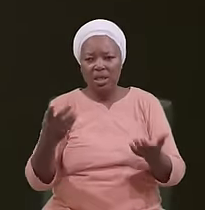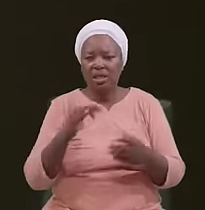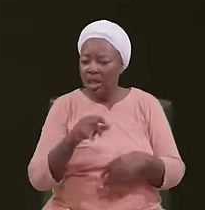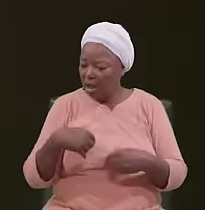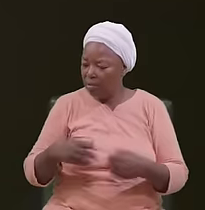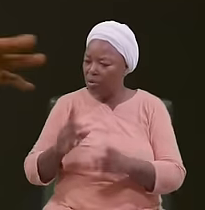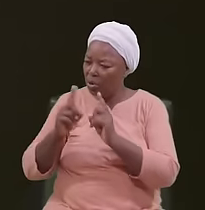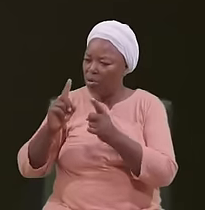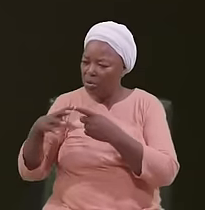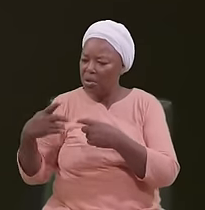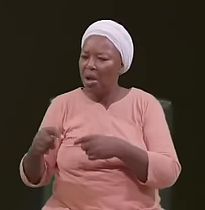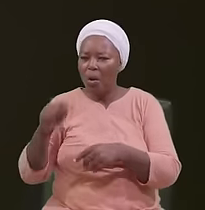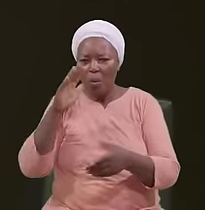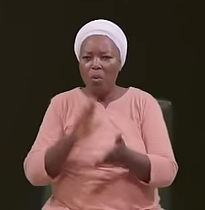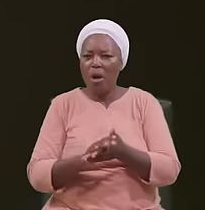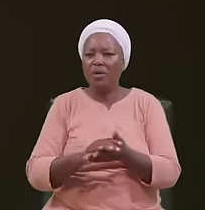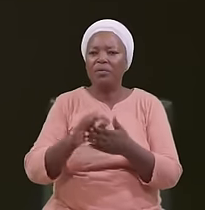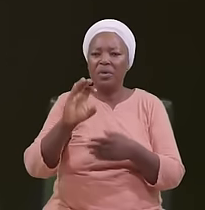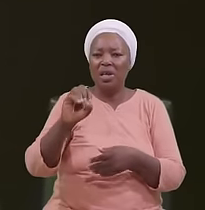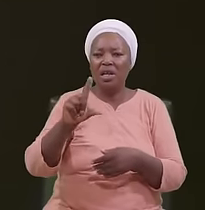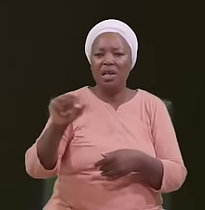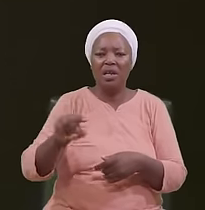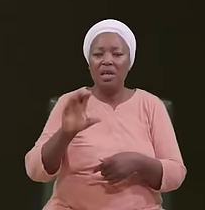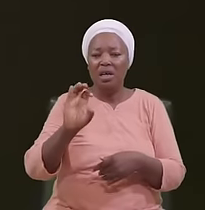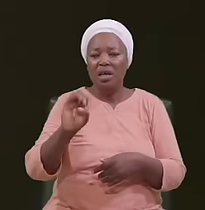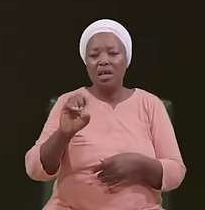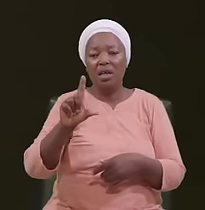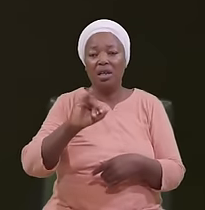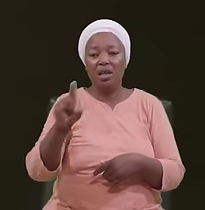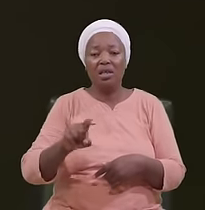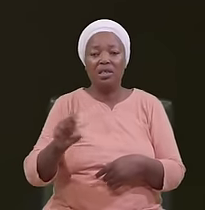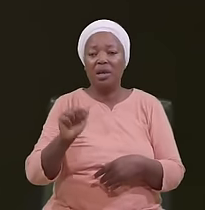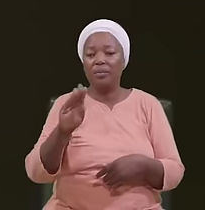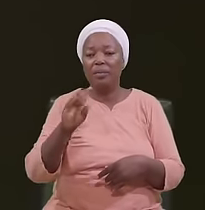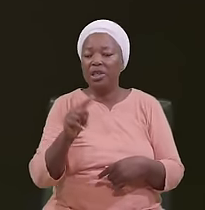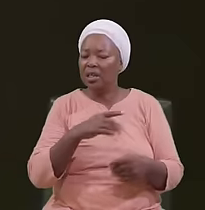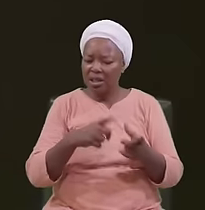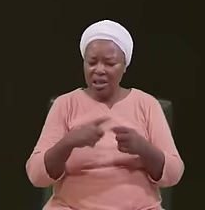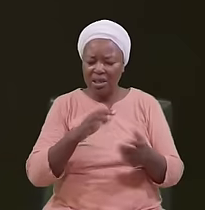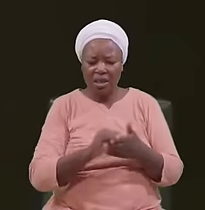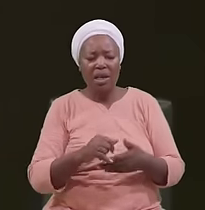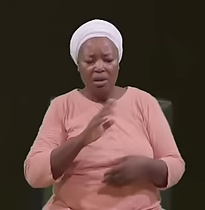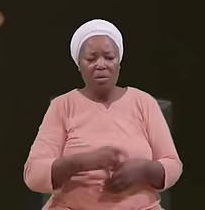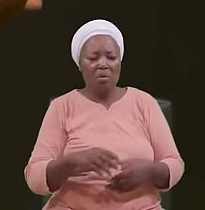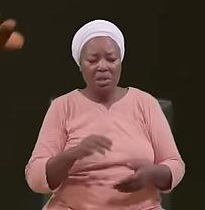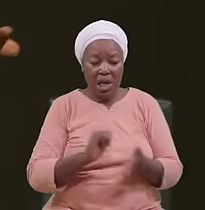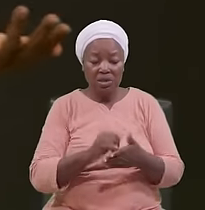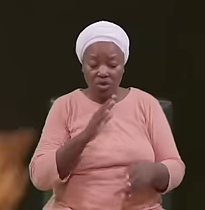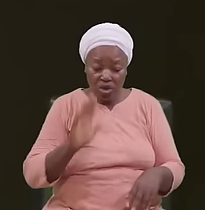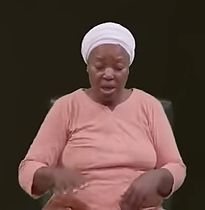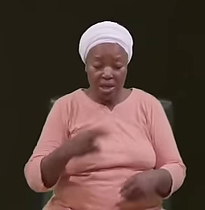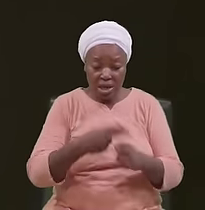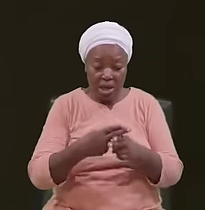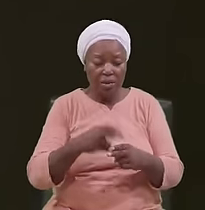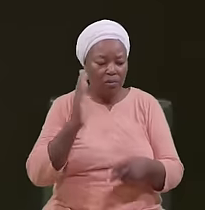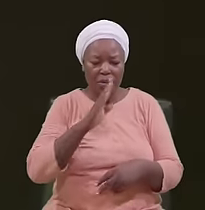wife Elizabeth that the wife will be John. And so when the wife said he will be John, they said nobody has borne that